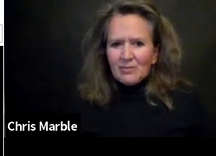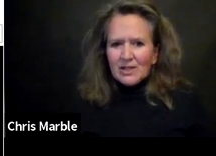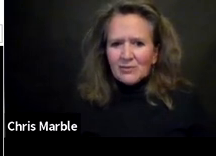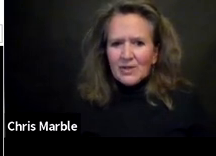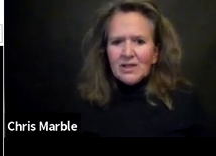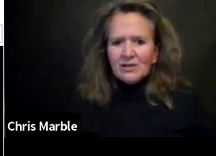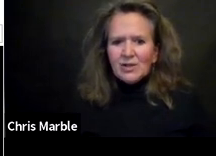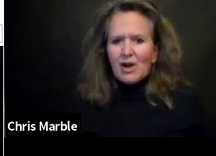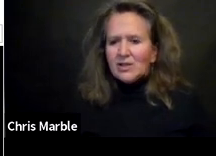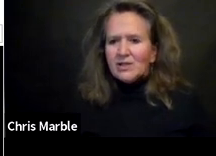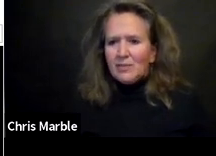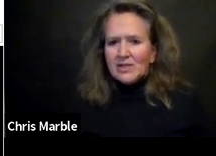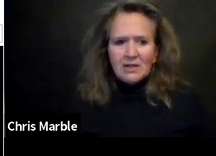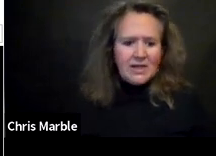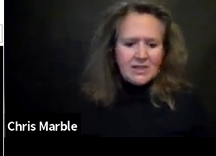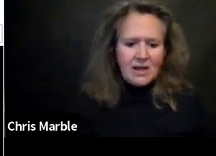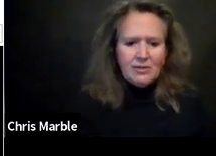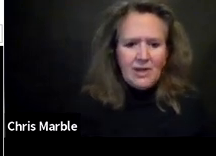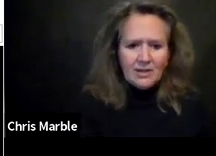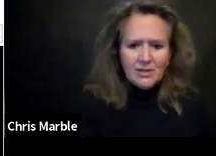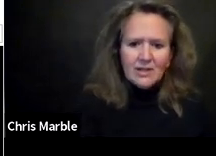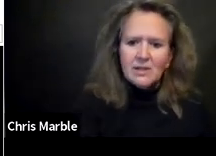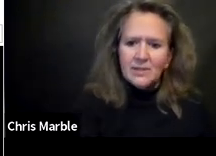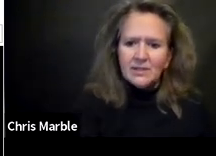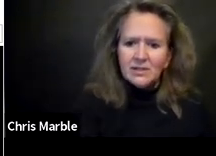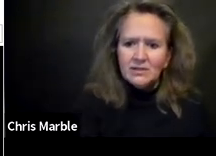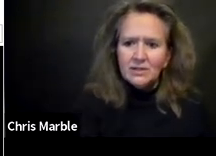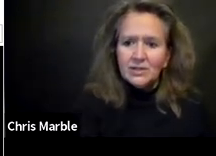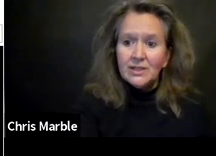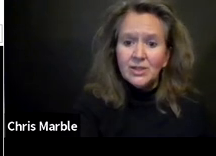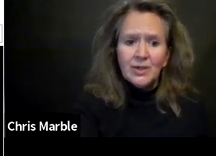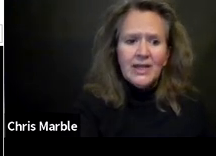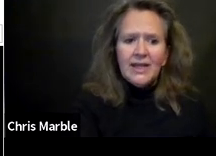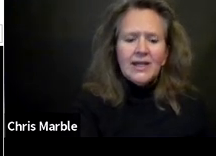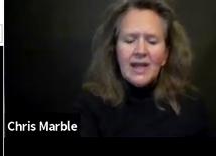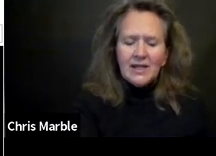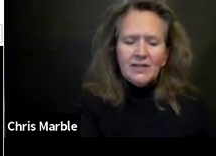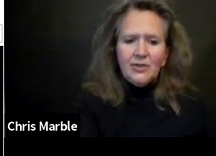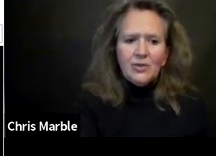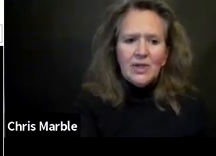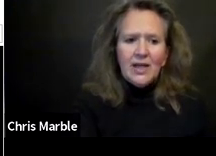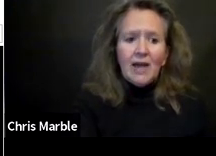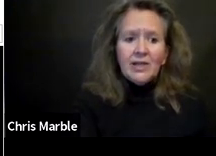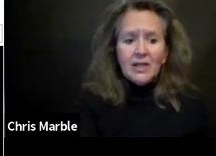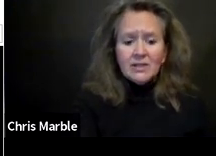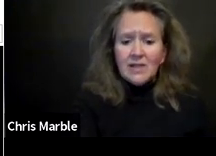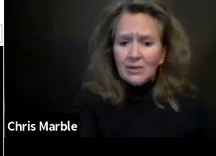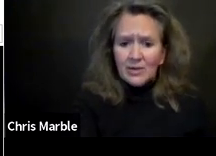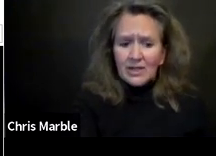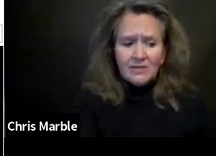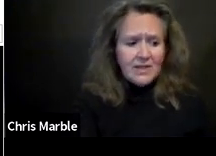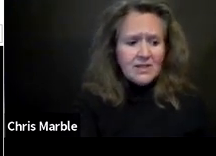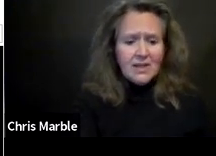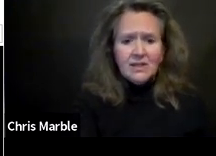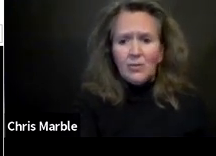first 600 minutes free and then there's a cost based on minutes after that. So that's something to look into. And again, if you have a need to